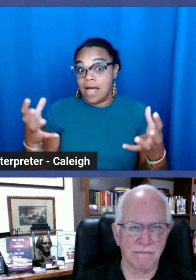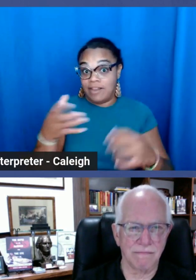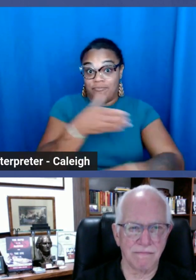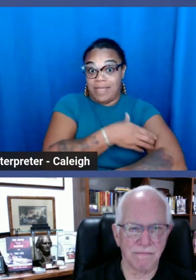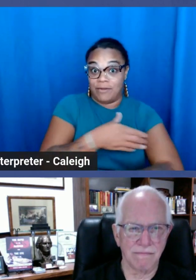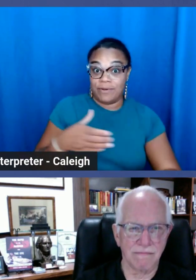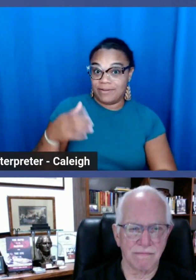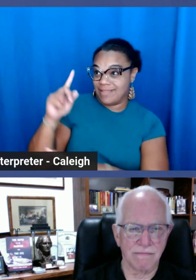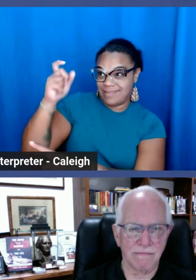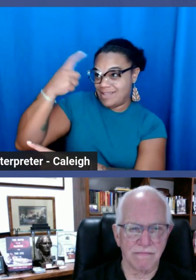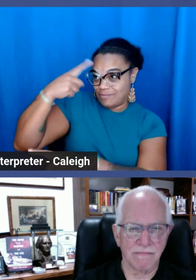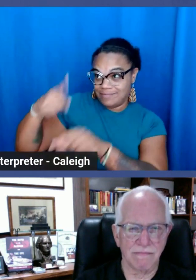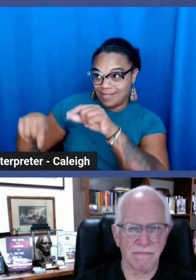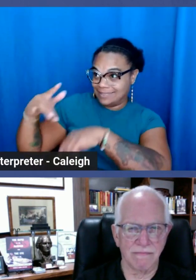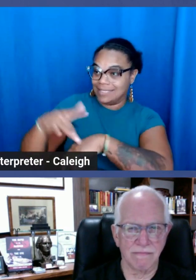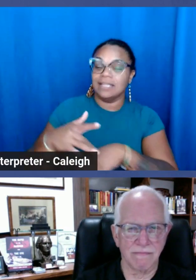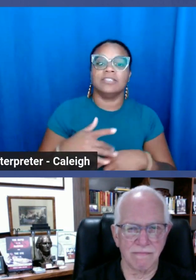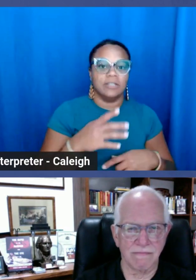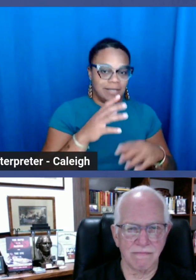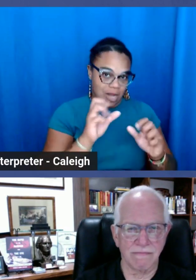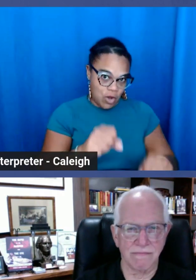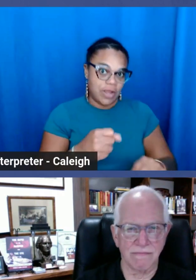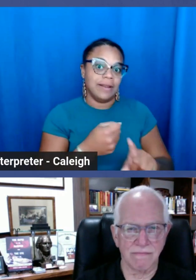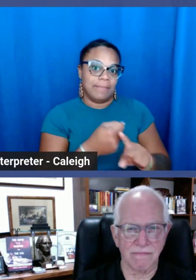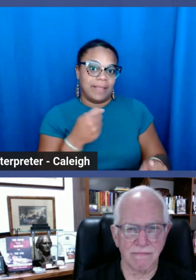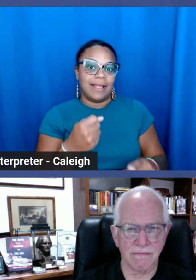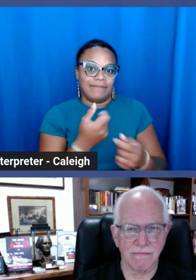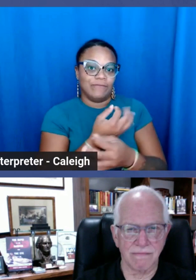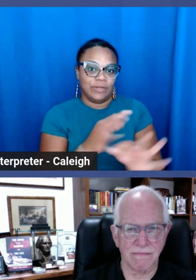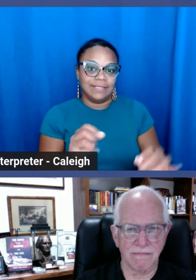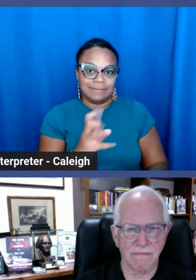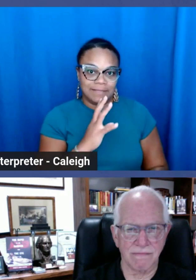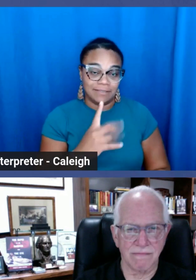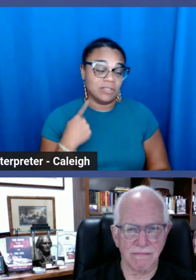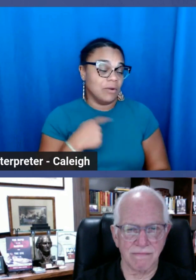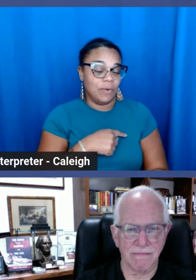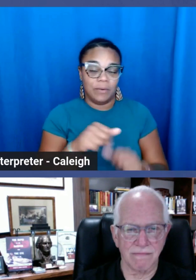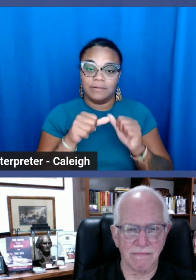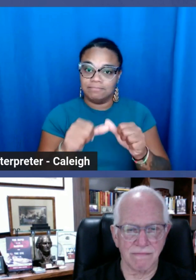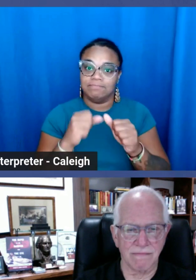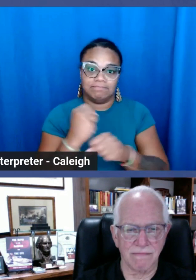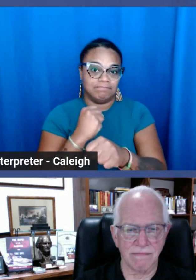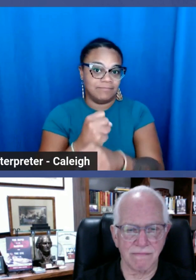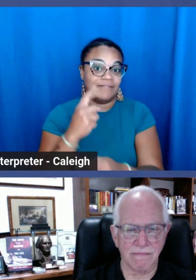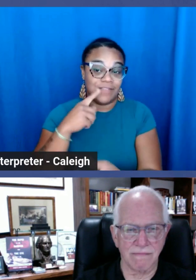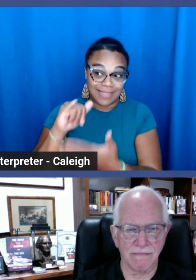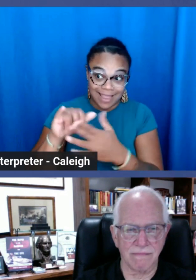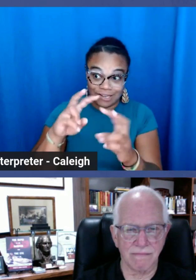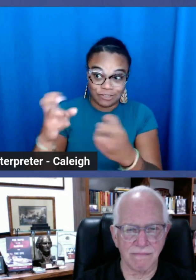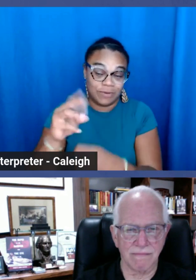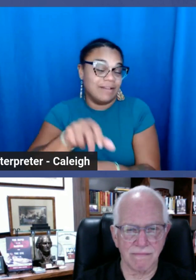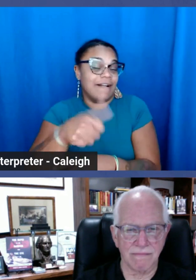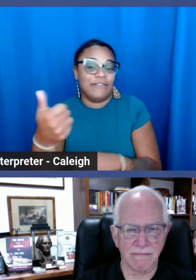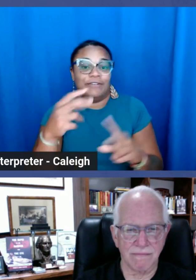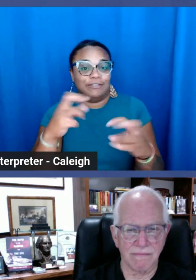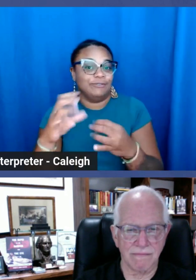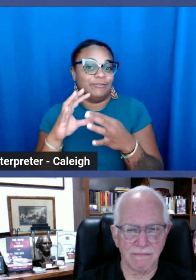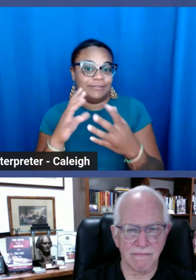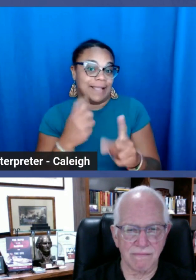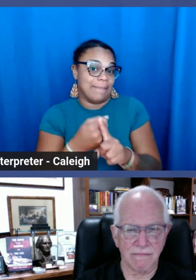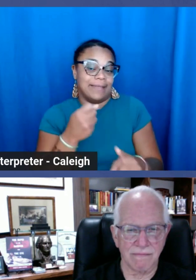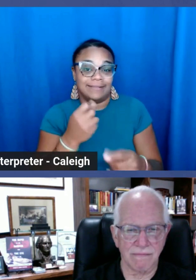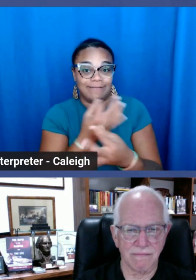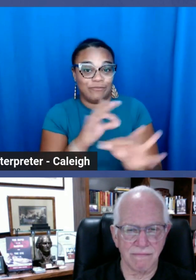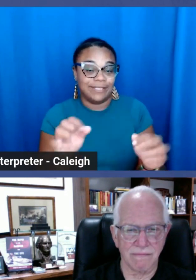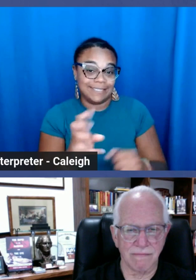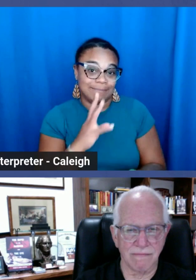speech. And we remain ever vigilant on that issue and all issues impacting freedom of speech and the First